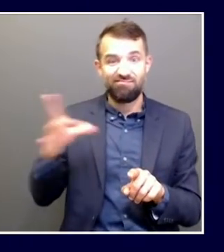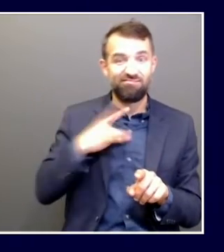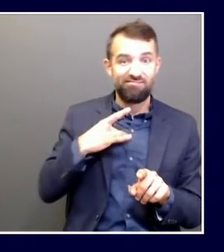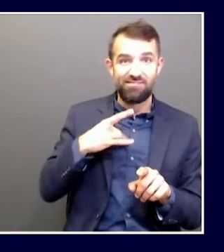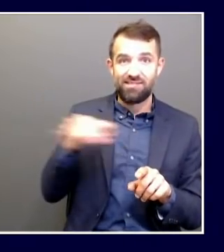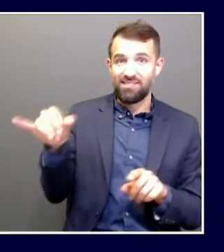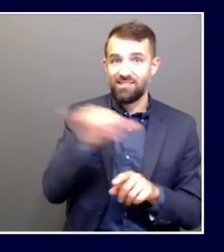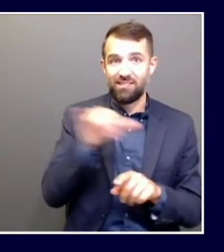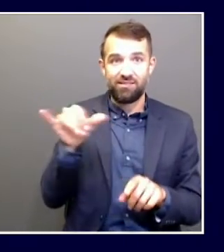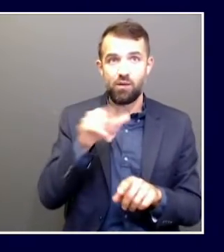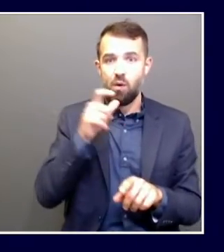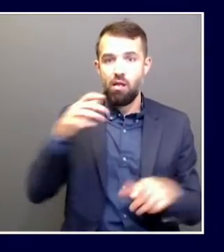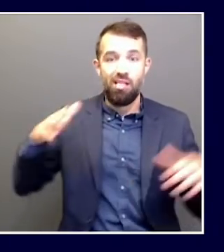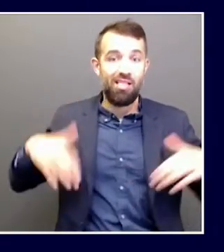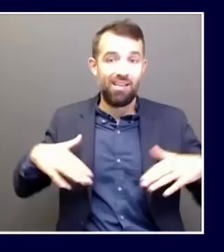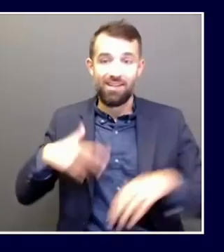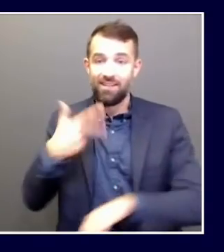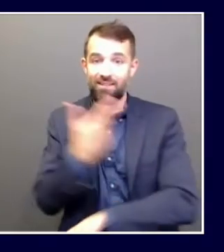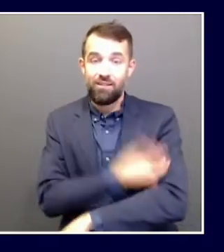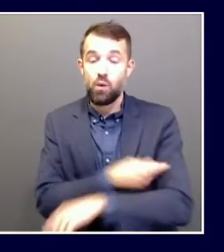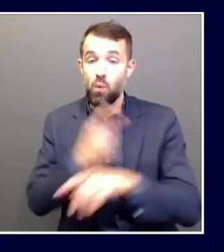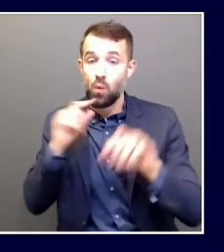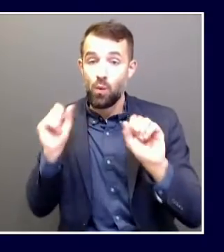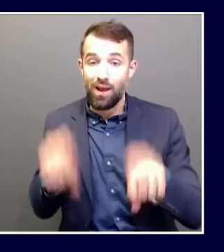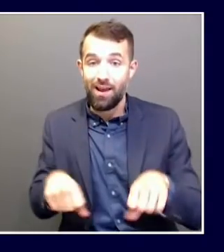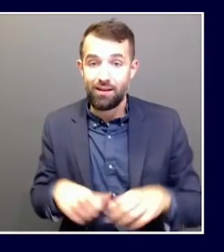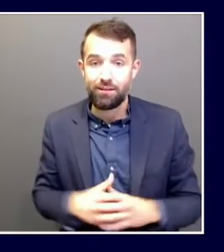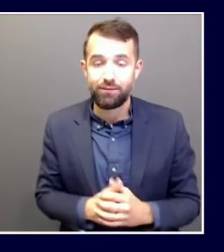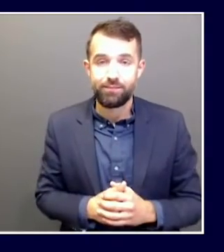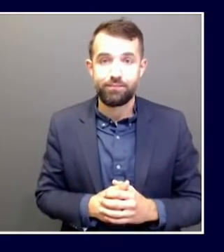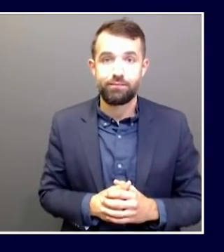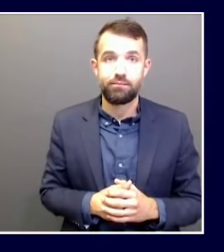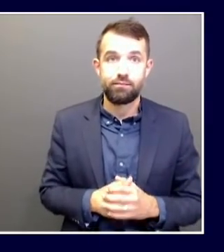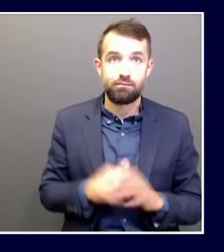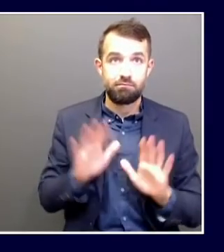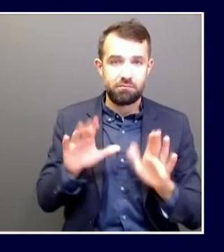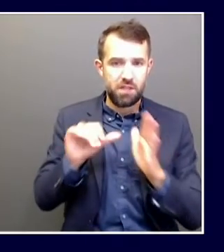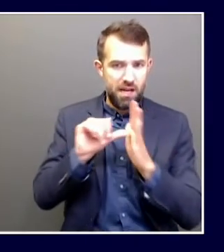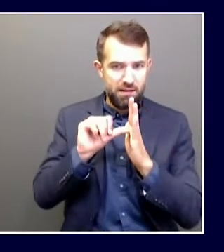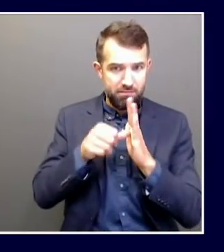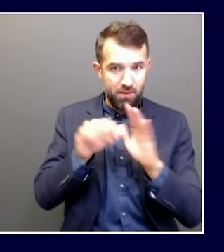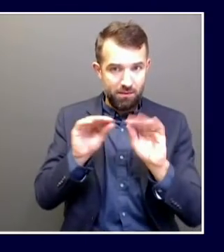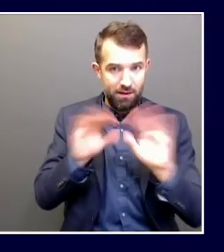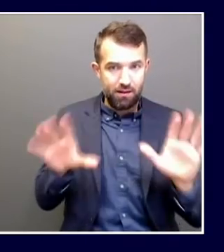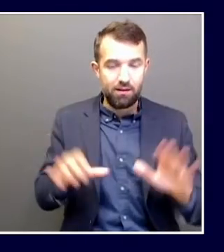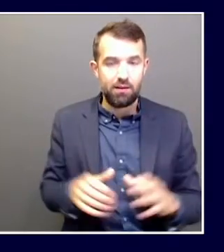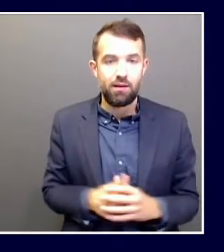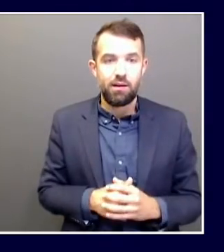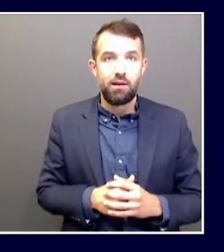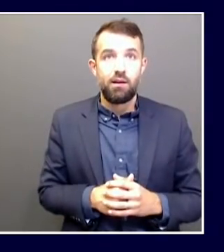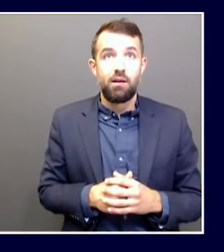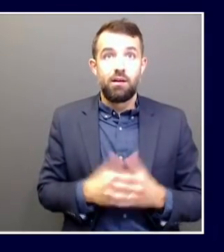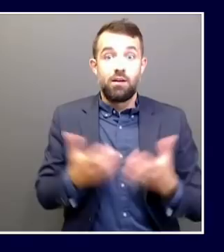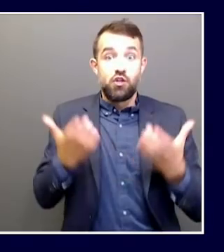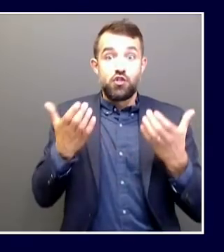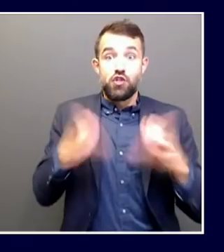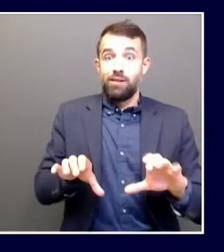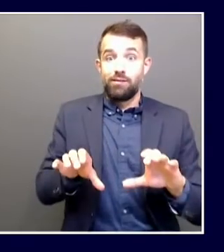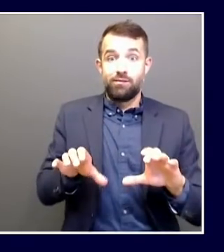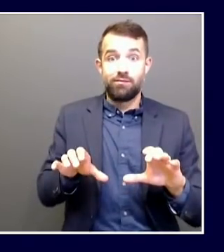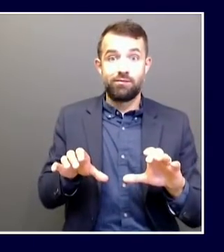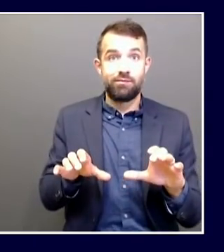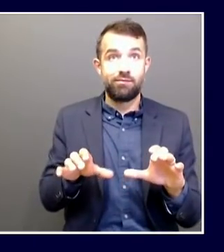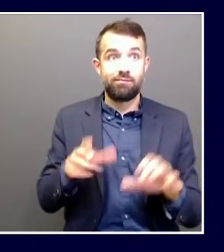But we have to start the analysis by noting that the likelihood of a vaccinated person spreading